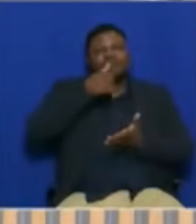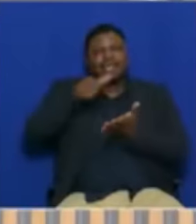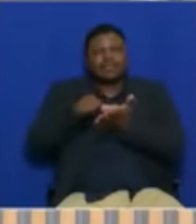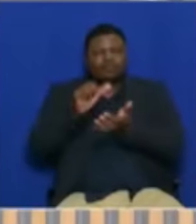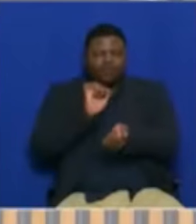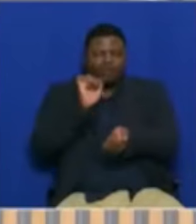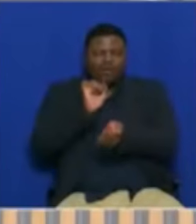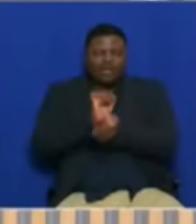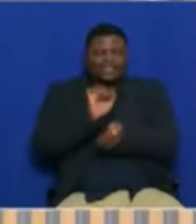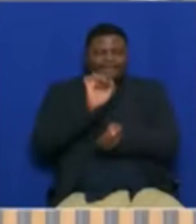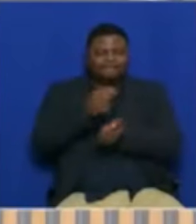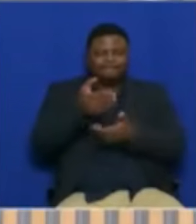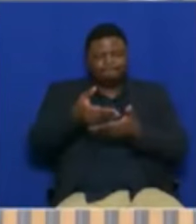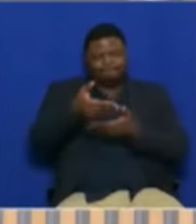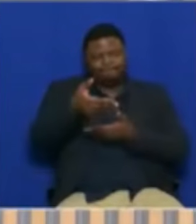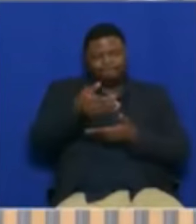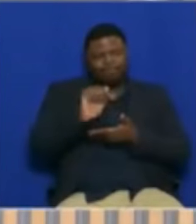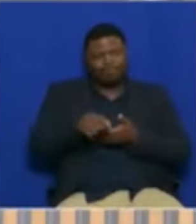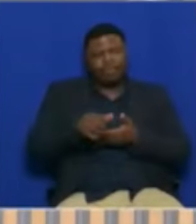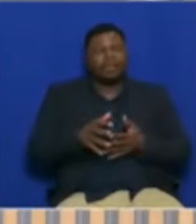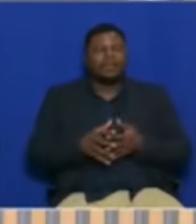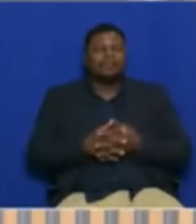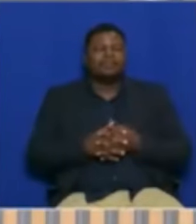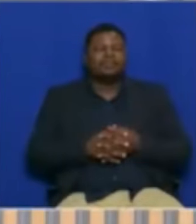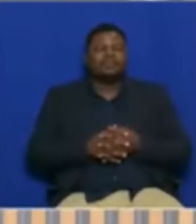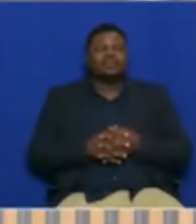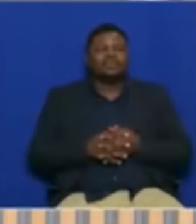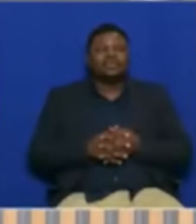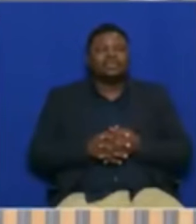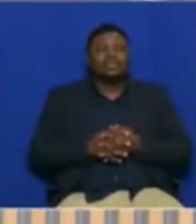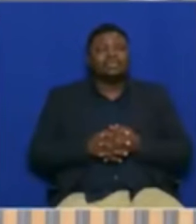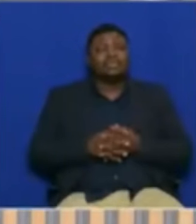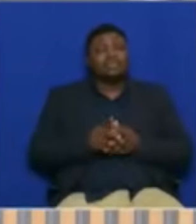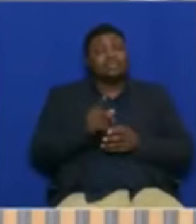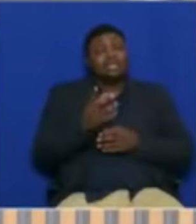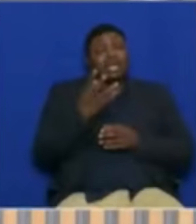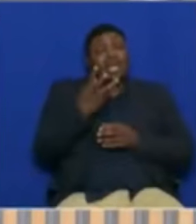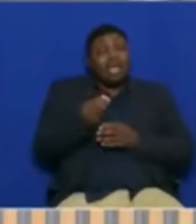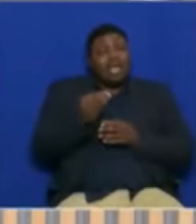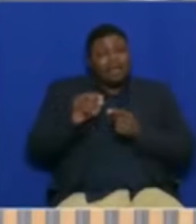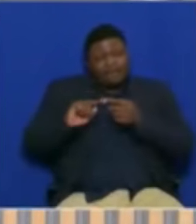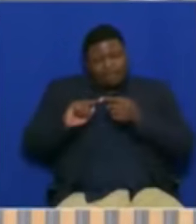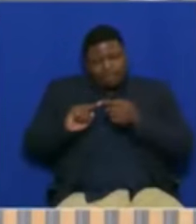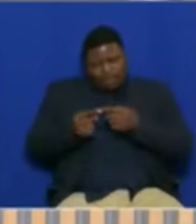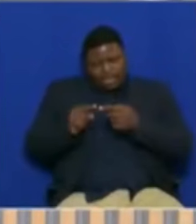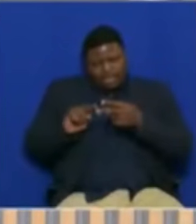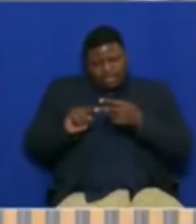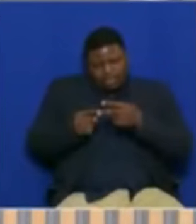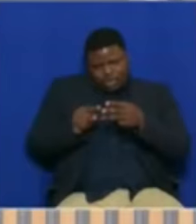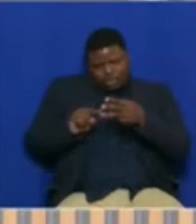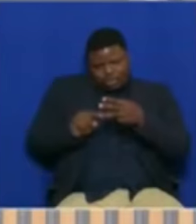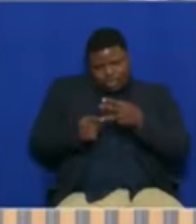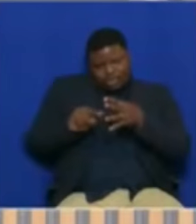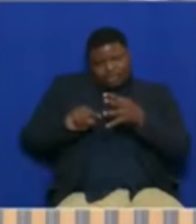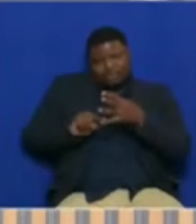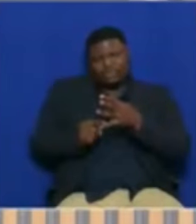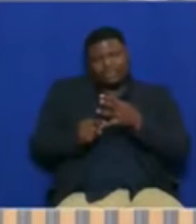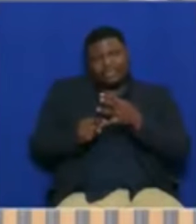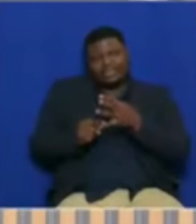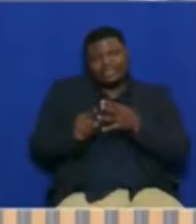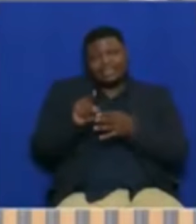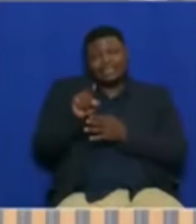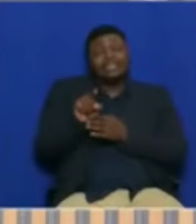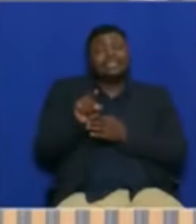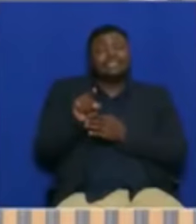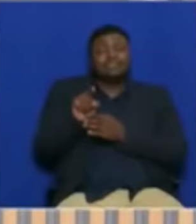you do make a number of points, including this issue, but perhaps it would be easier if